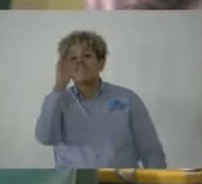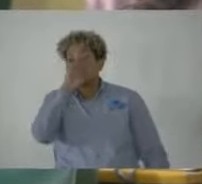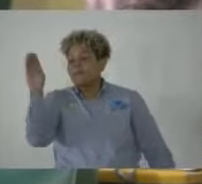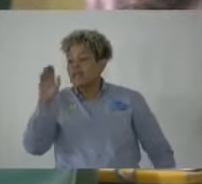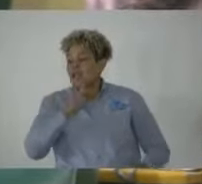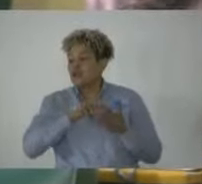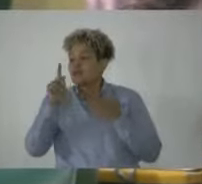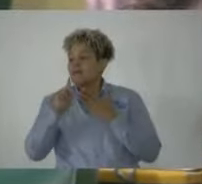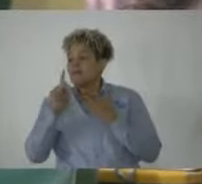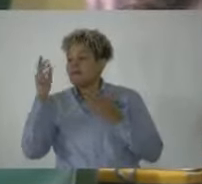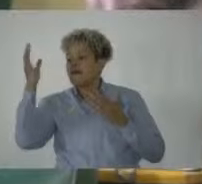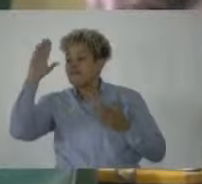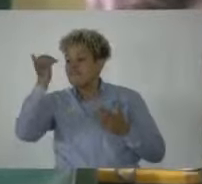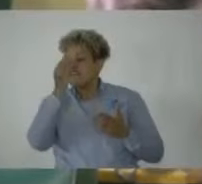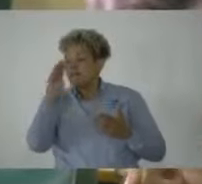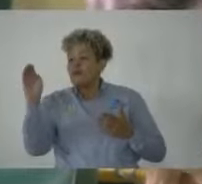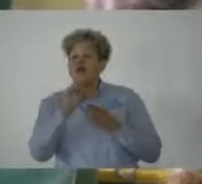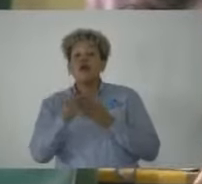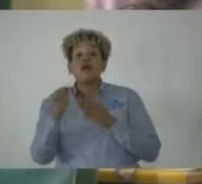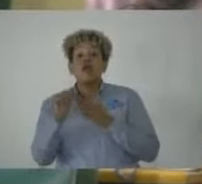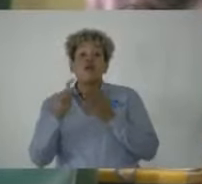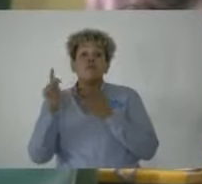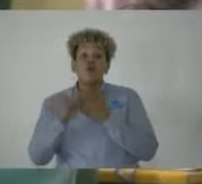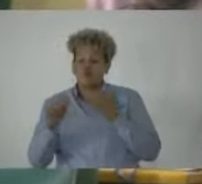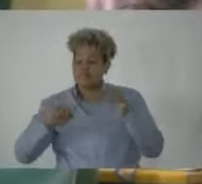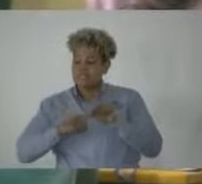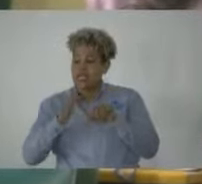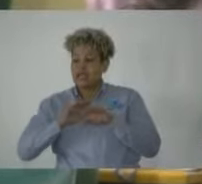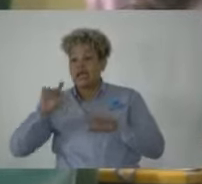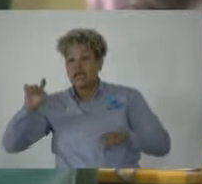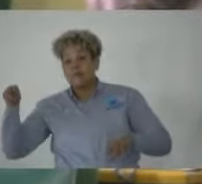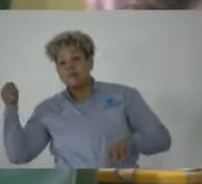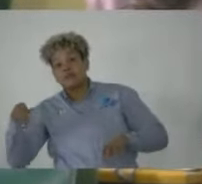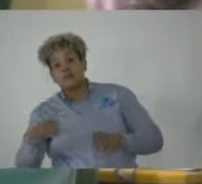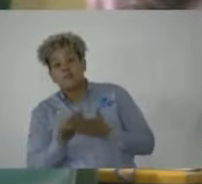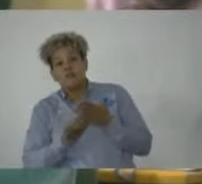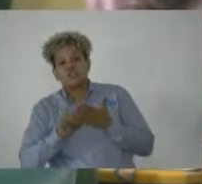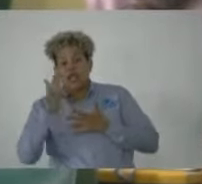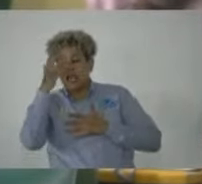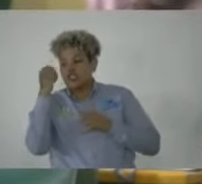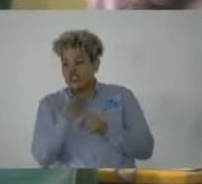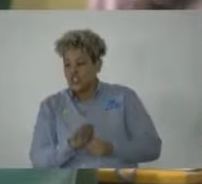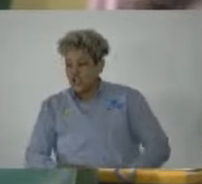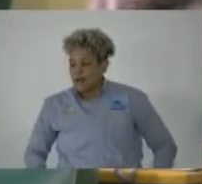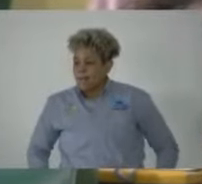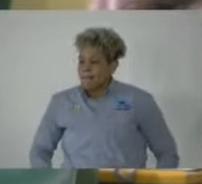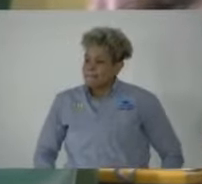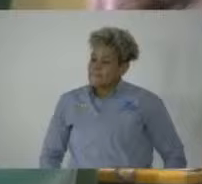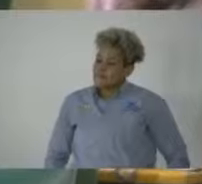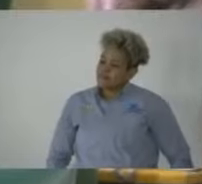billion program that will begin on the capital side of the budget next year.